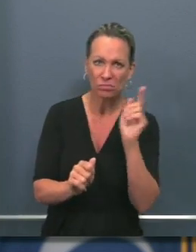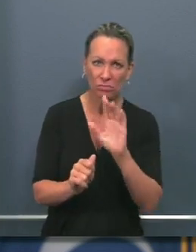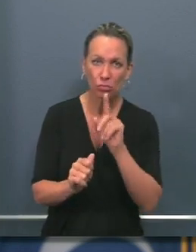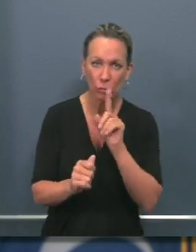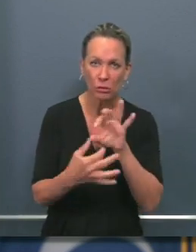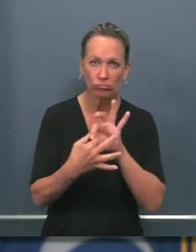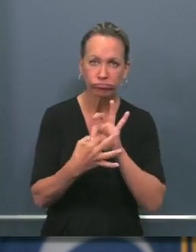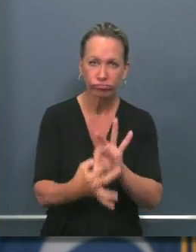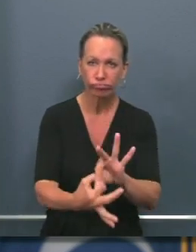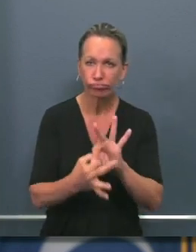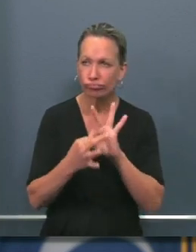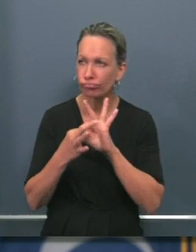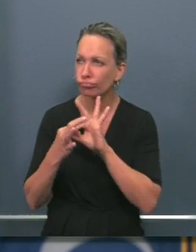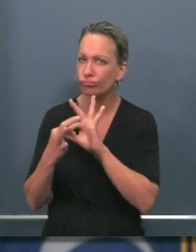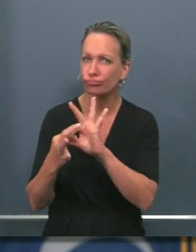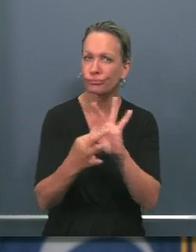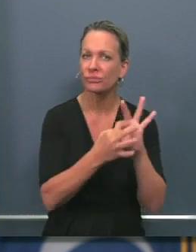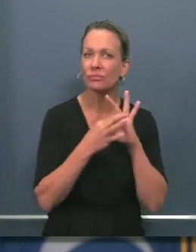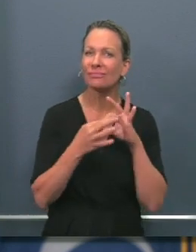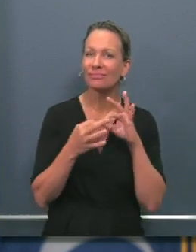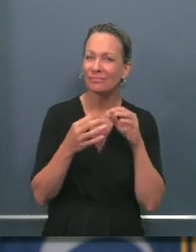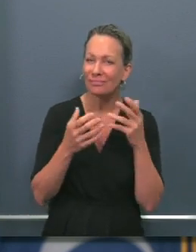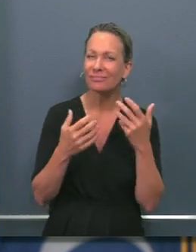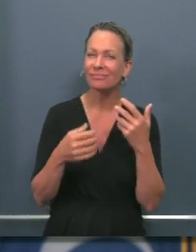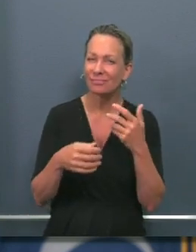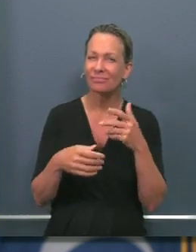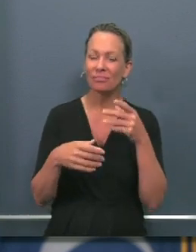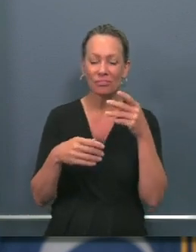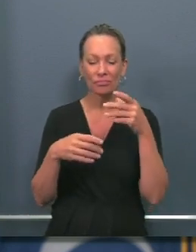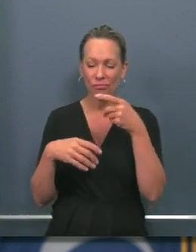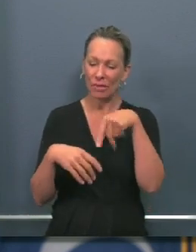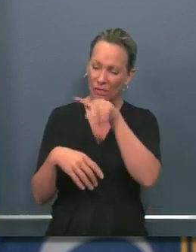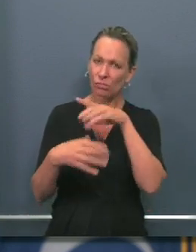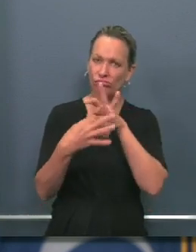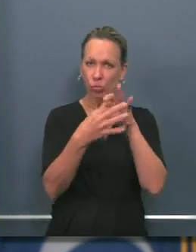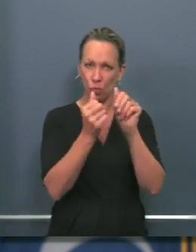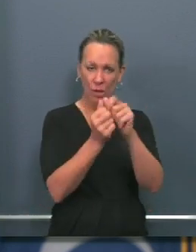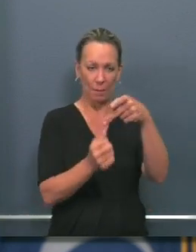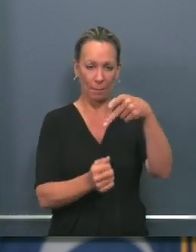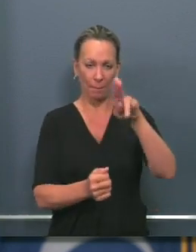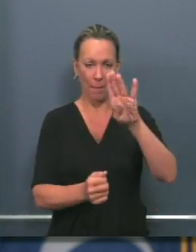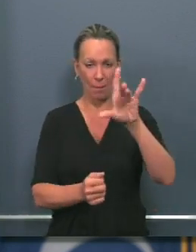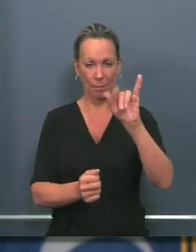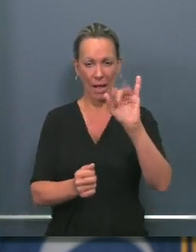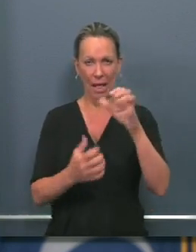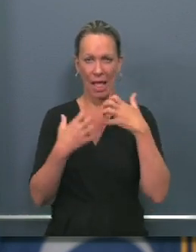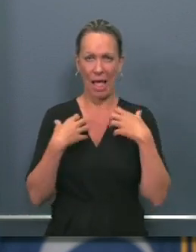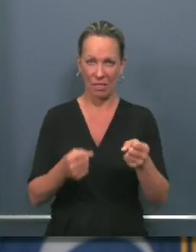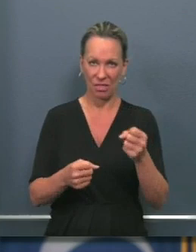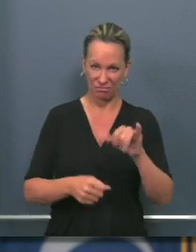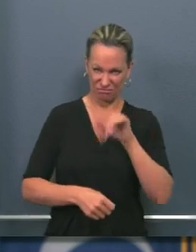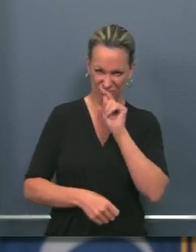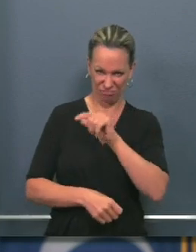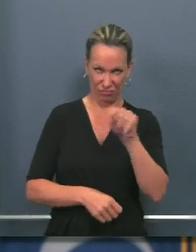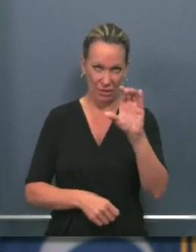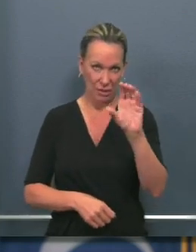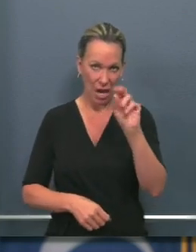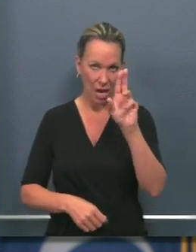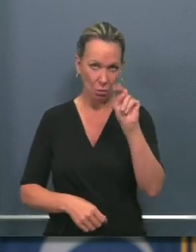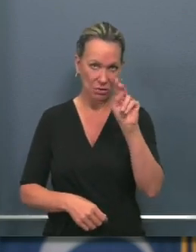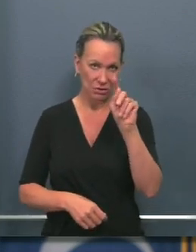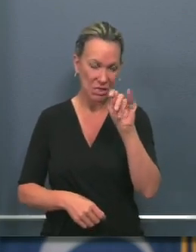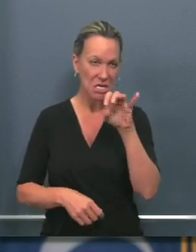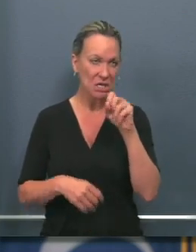by the way, the mayor of Fresno. And forgive me, Mayor Brown, I just wanted to recognize your particular leadership.